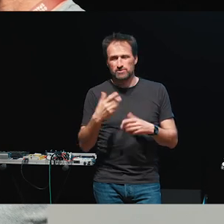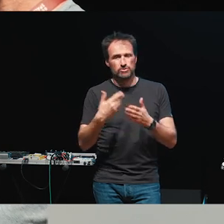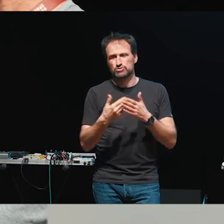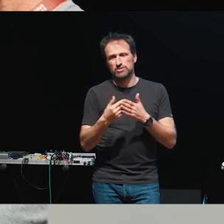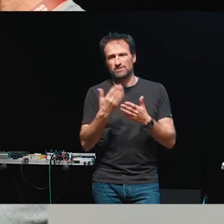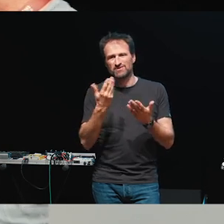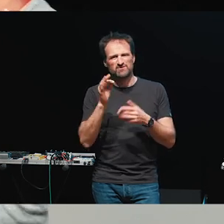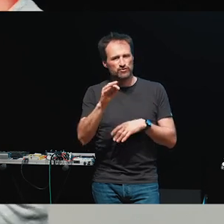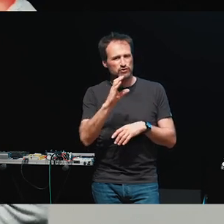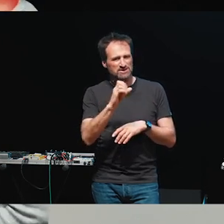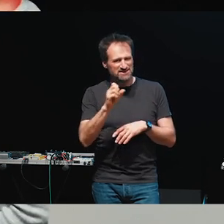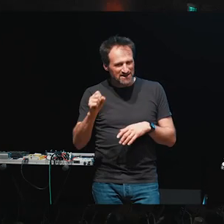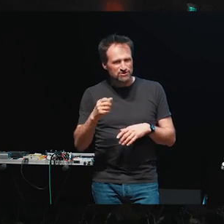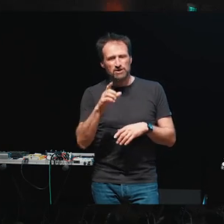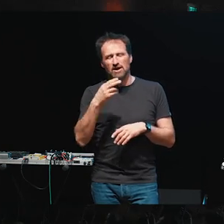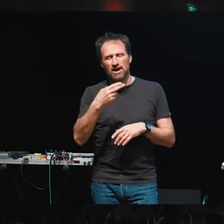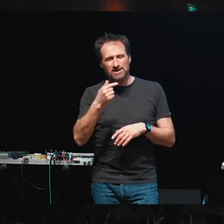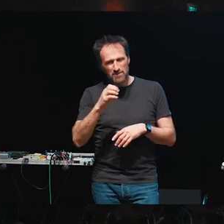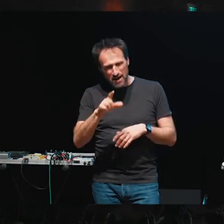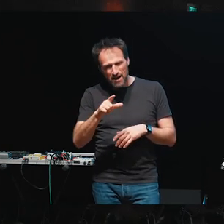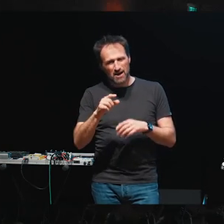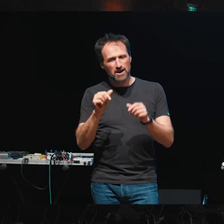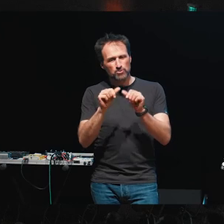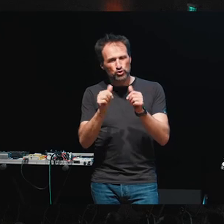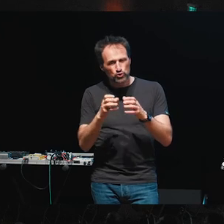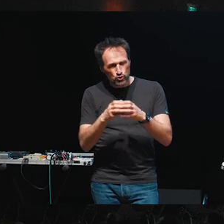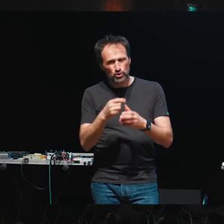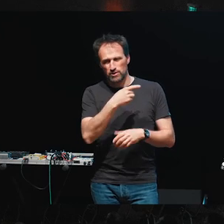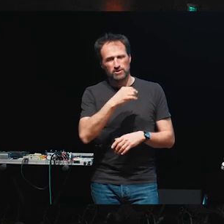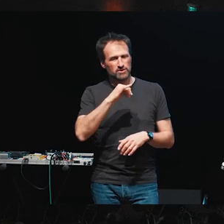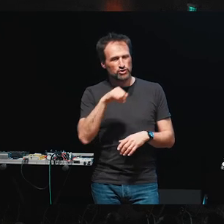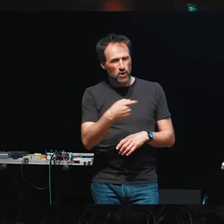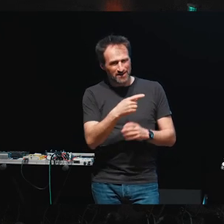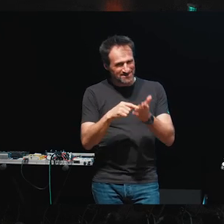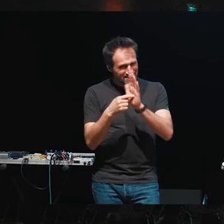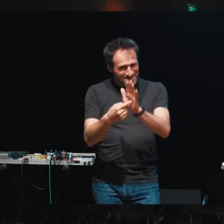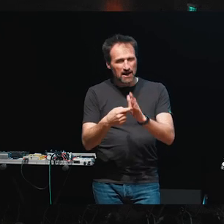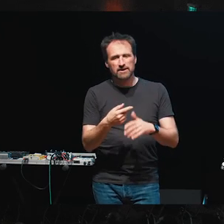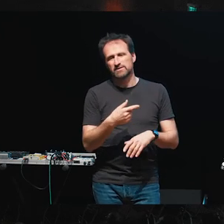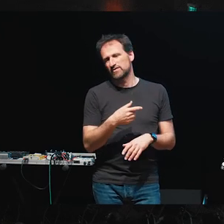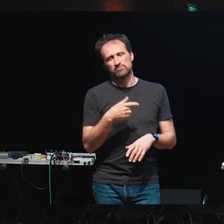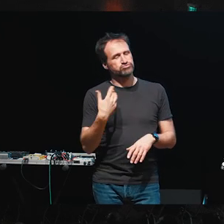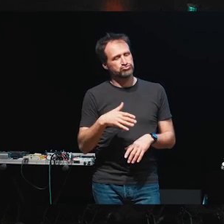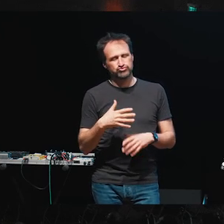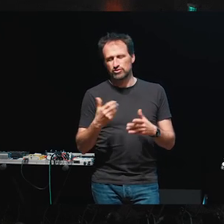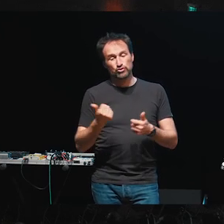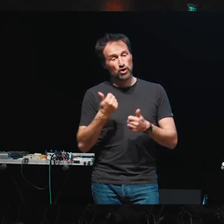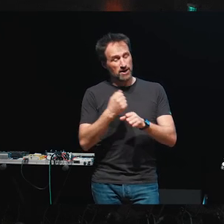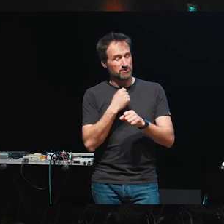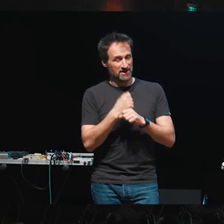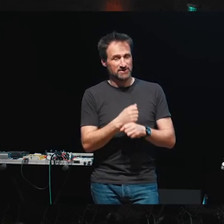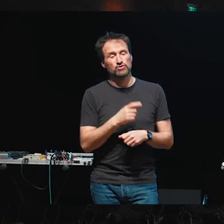CSS and so on, and HTML modules that Johannes showed. Great work, and of